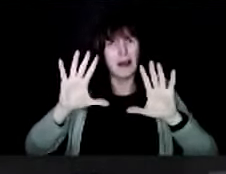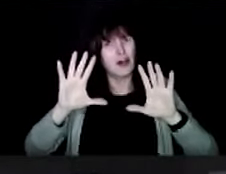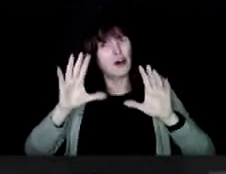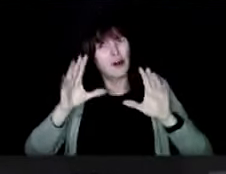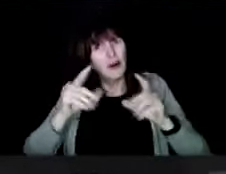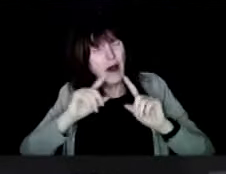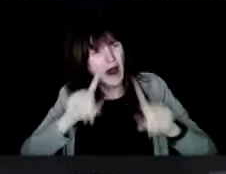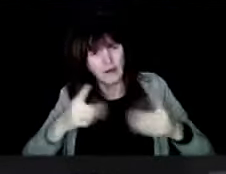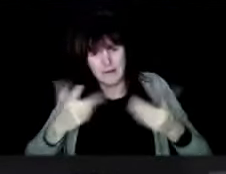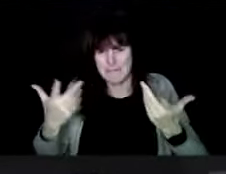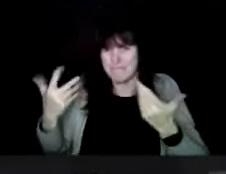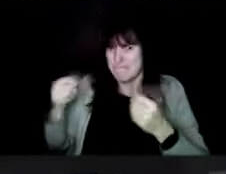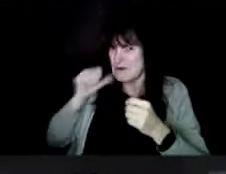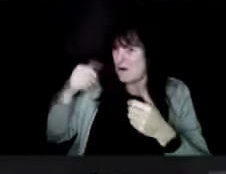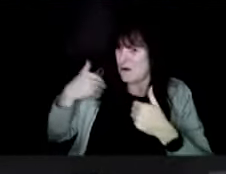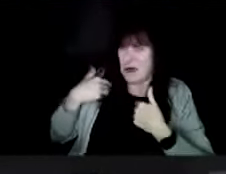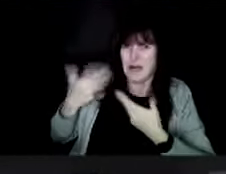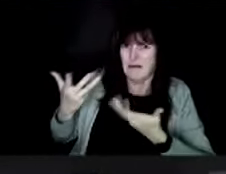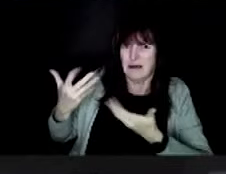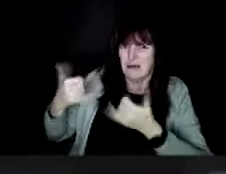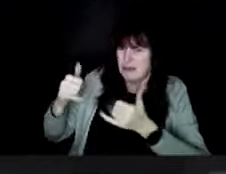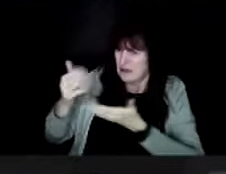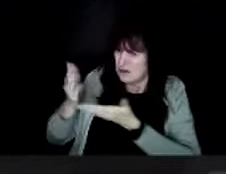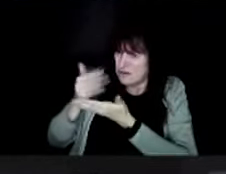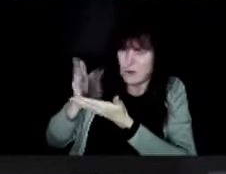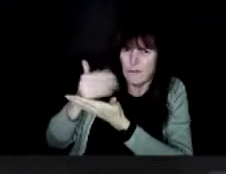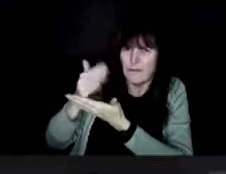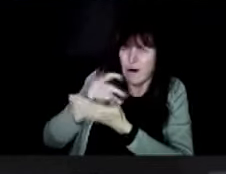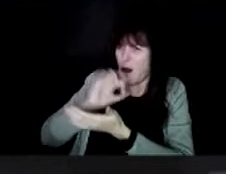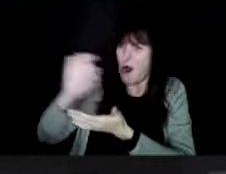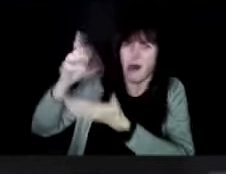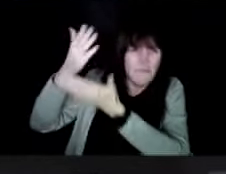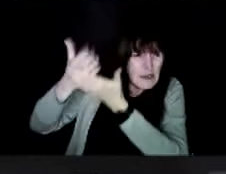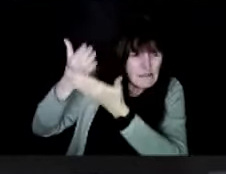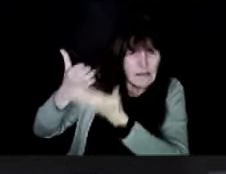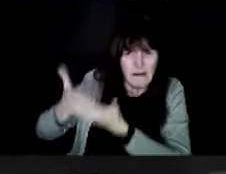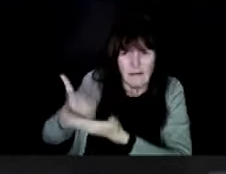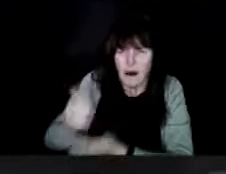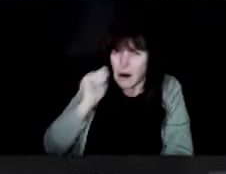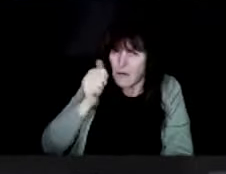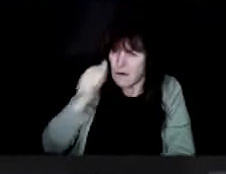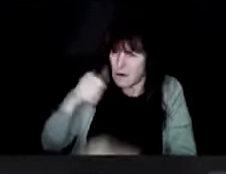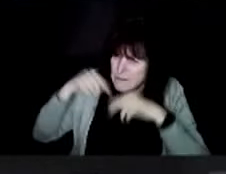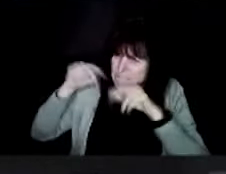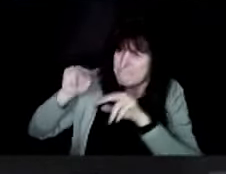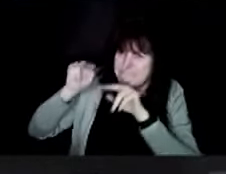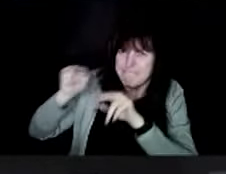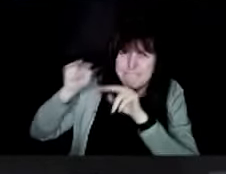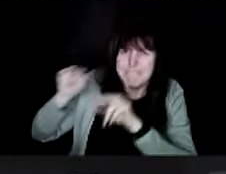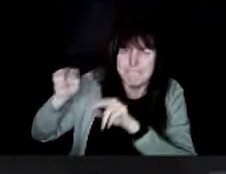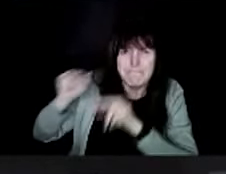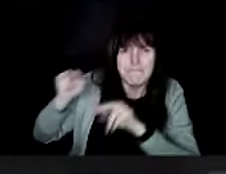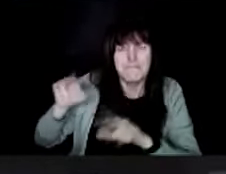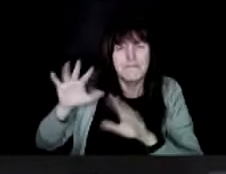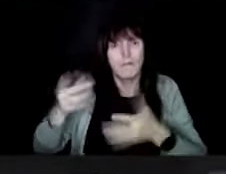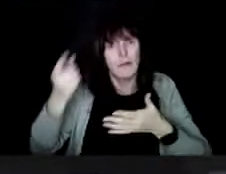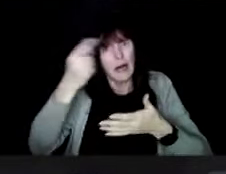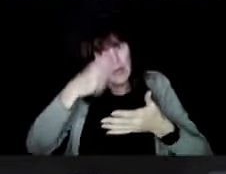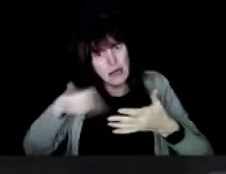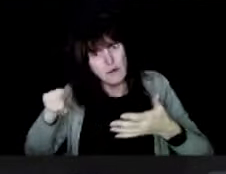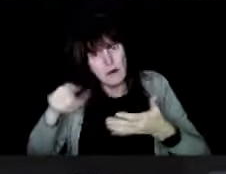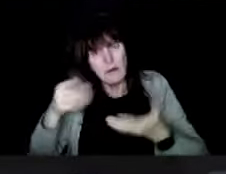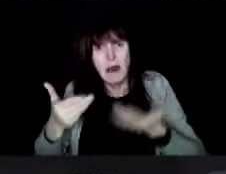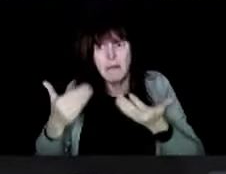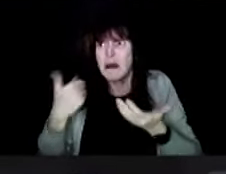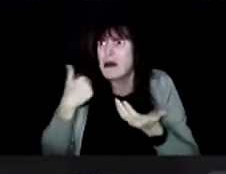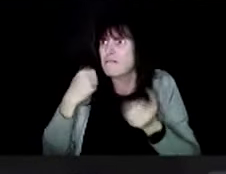We're reviewing it absolutely every single day. I think we'll get greater clarity next week if we're going to plateau with our